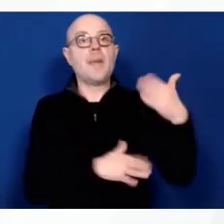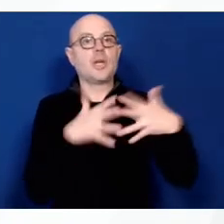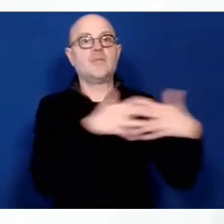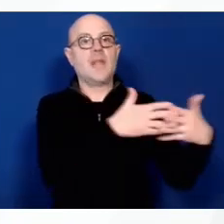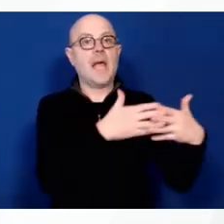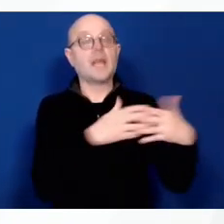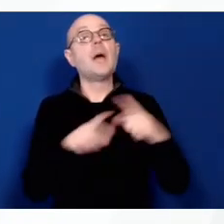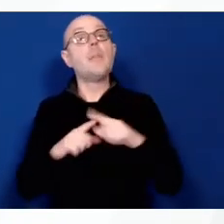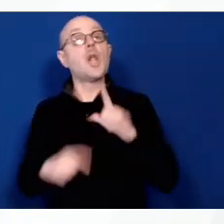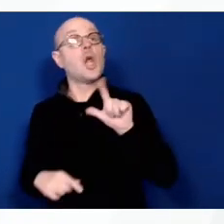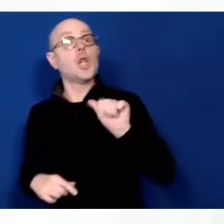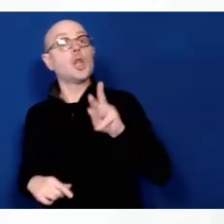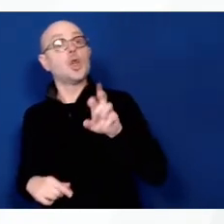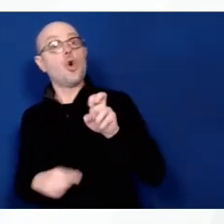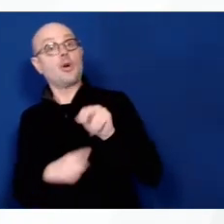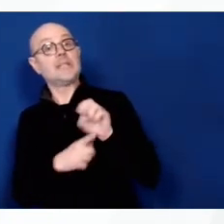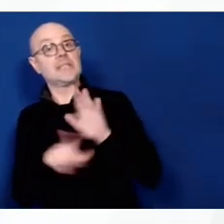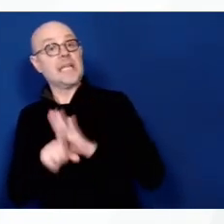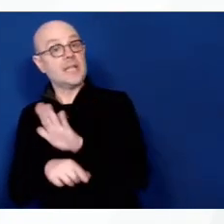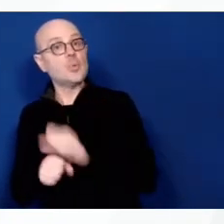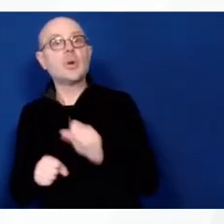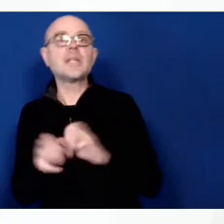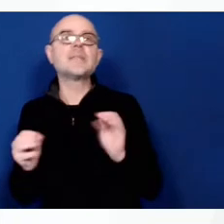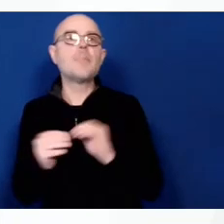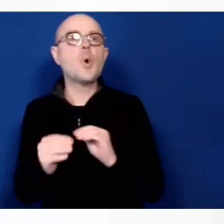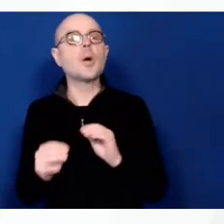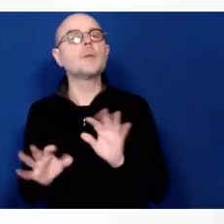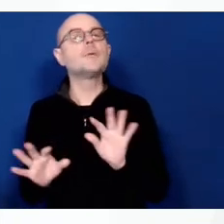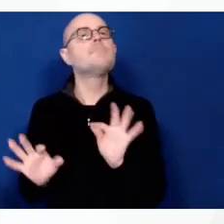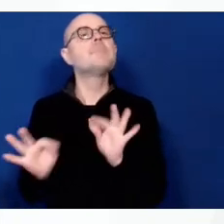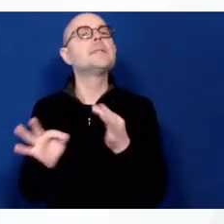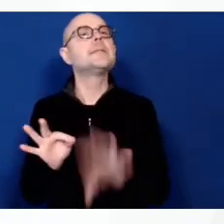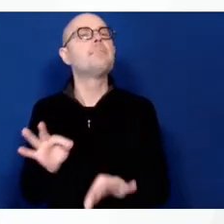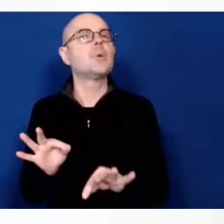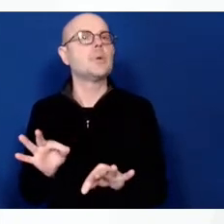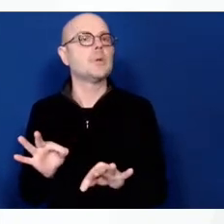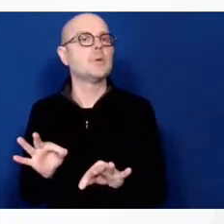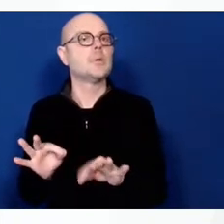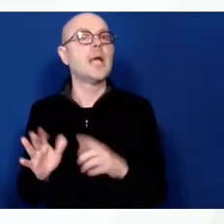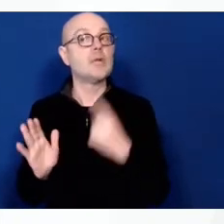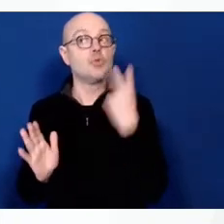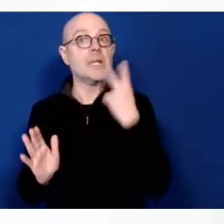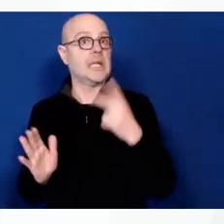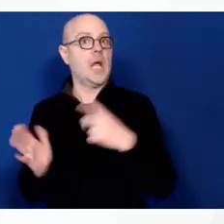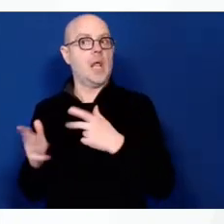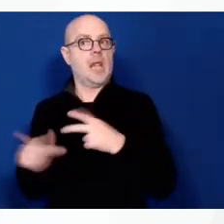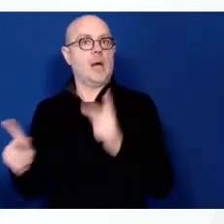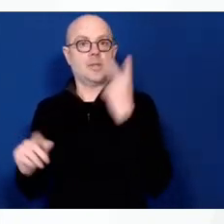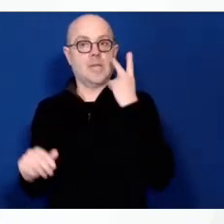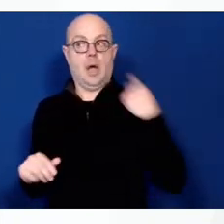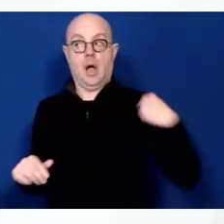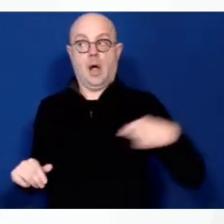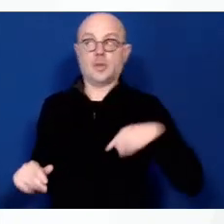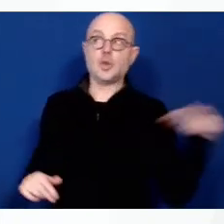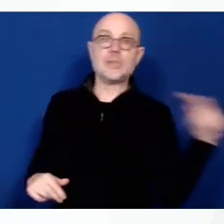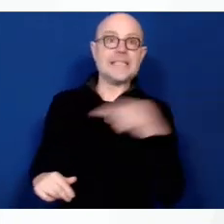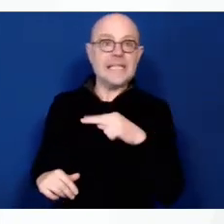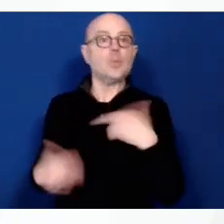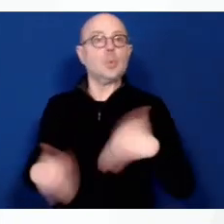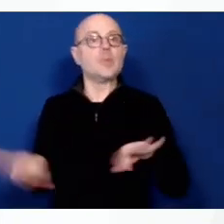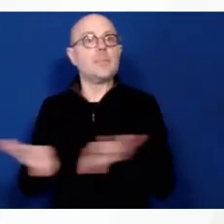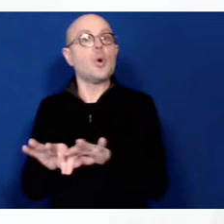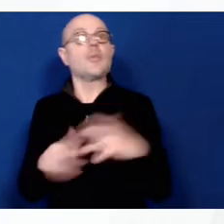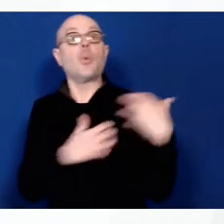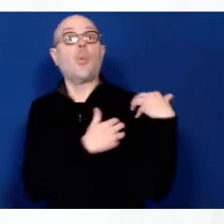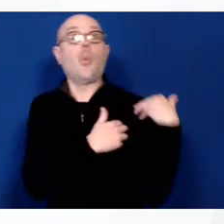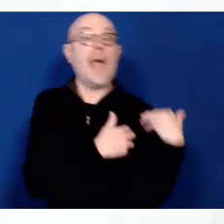spare and straightforward, allowing us to see through to what really matters, the collective weight, physical and